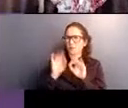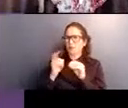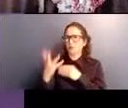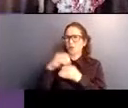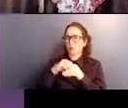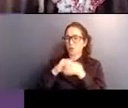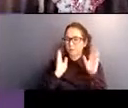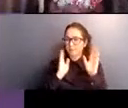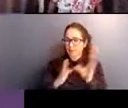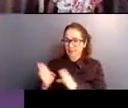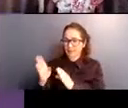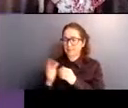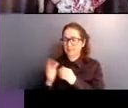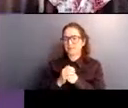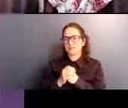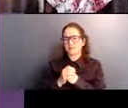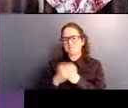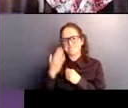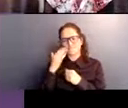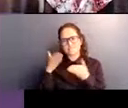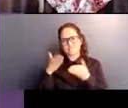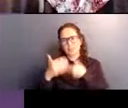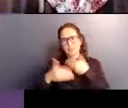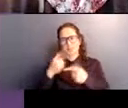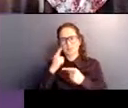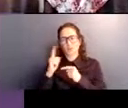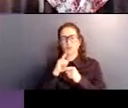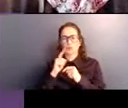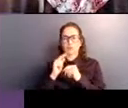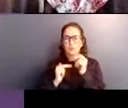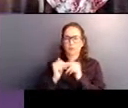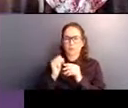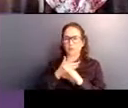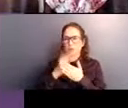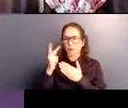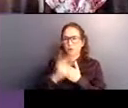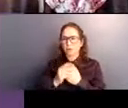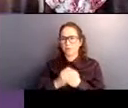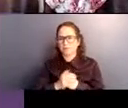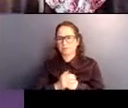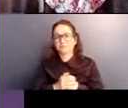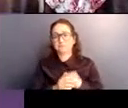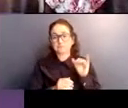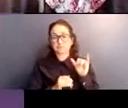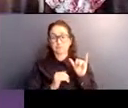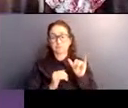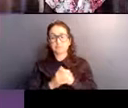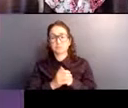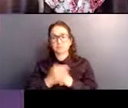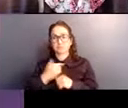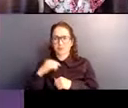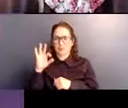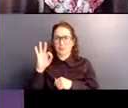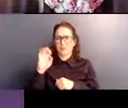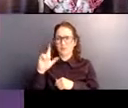planning in the process of building a music program? Well, now, I'm Felicia